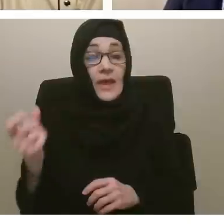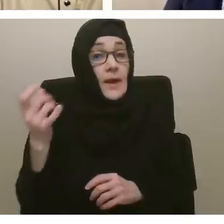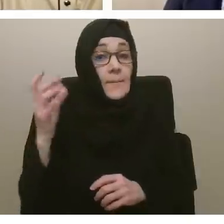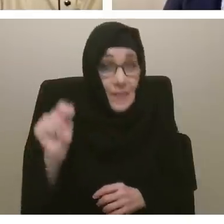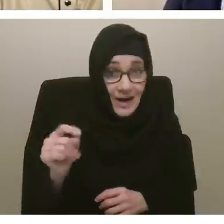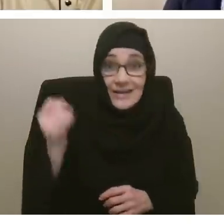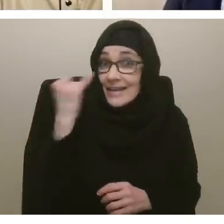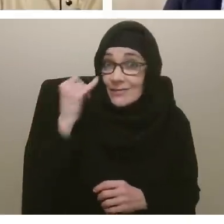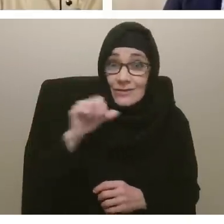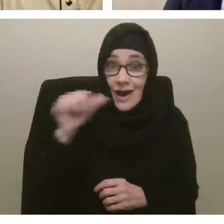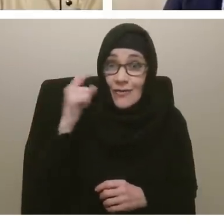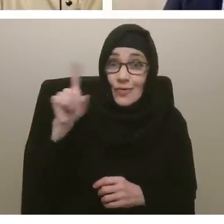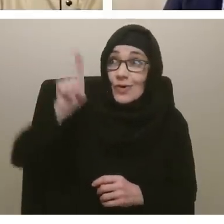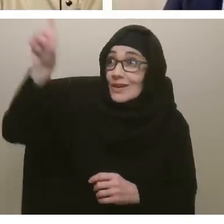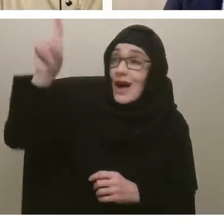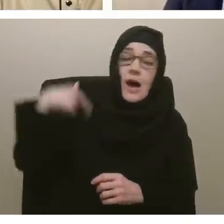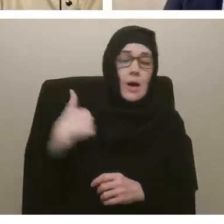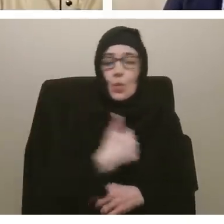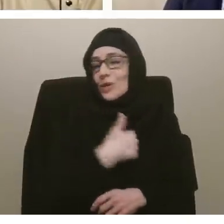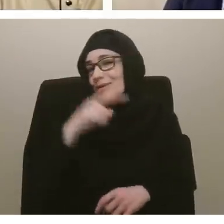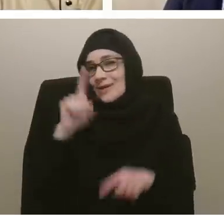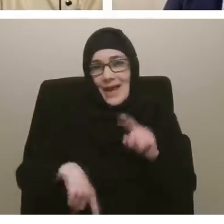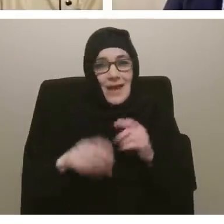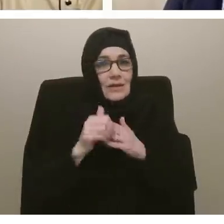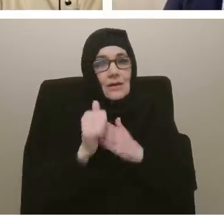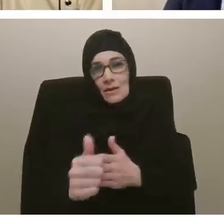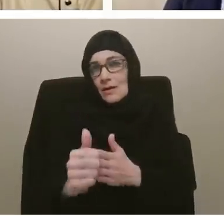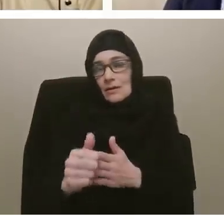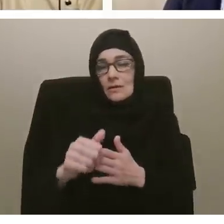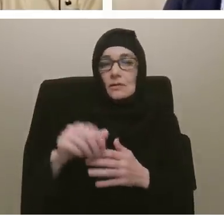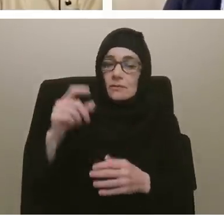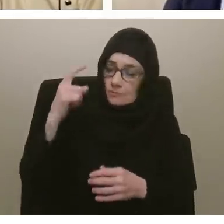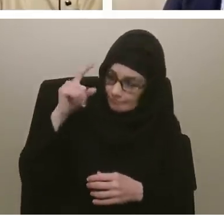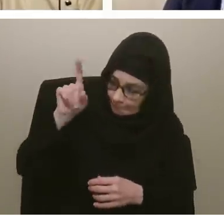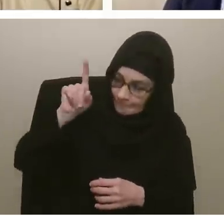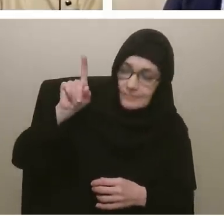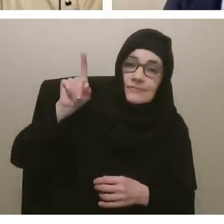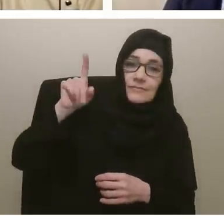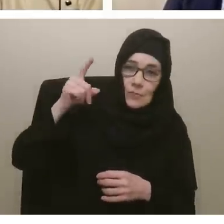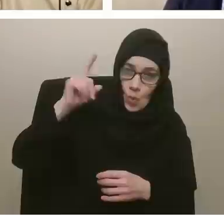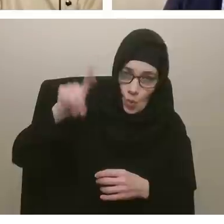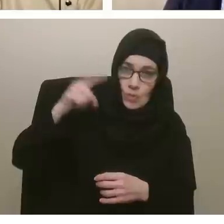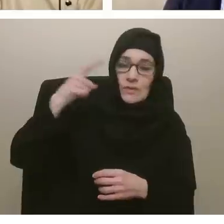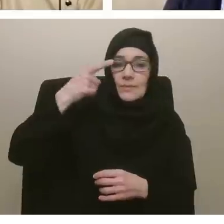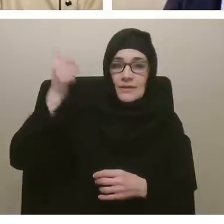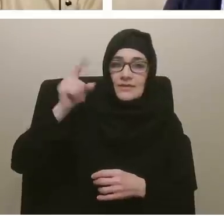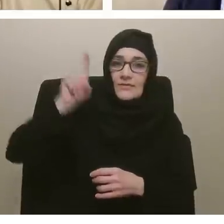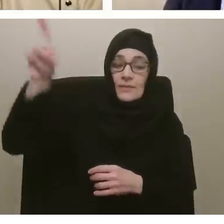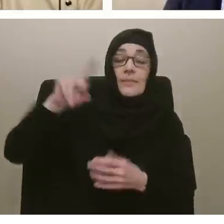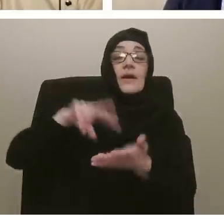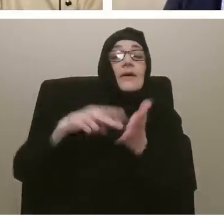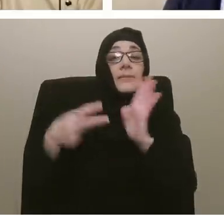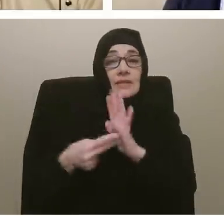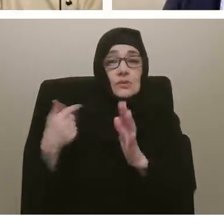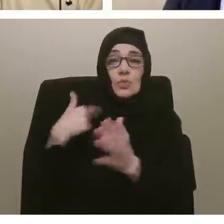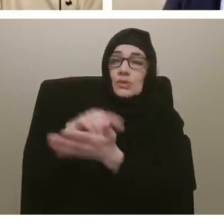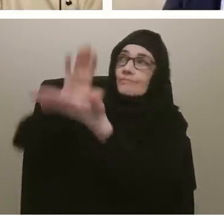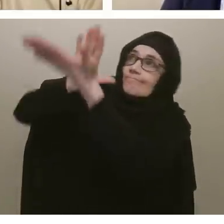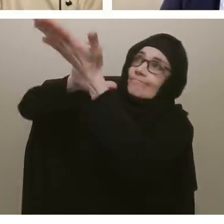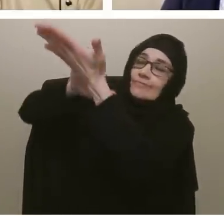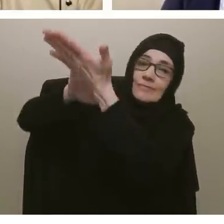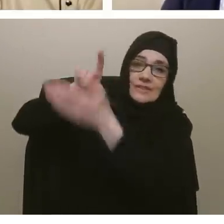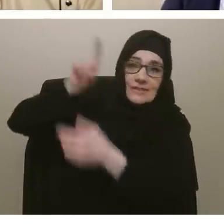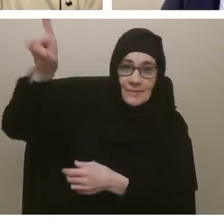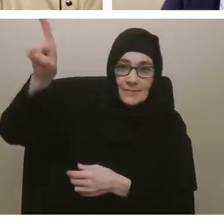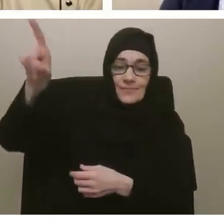mahtadayna, we would not be guided. So using that as a means to praise Allah subhanahu wa ta'ala, to where hopefully what we do in